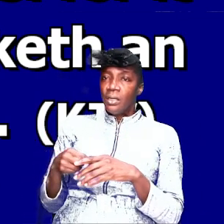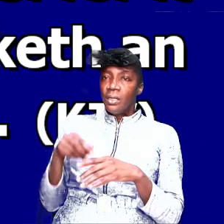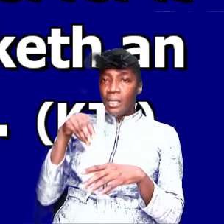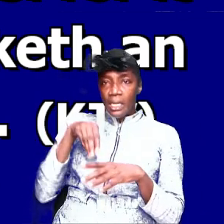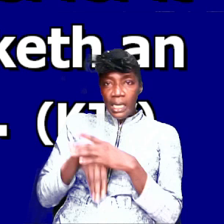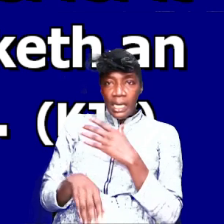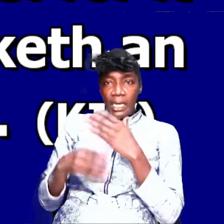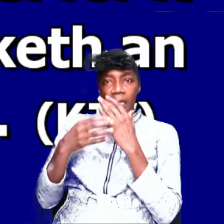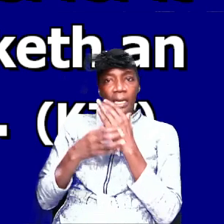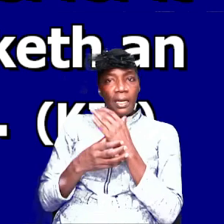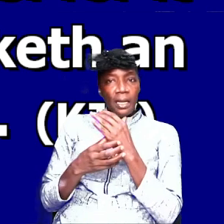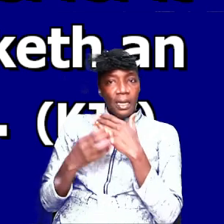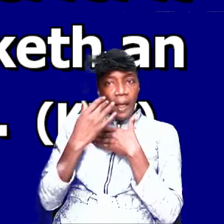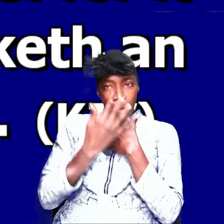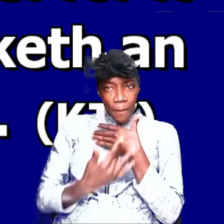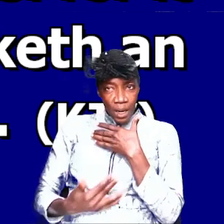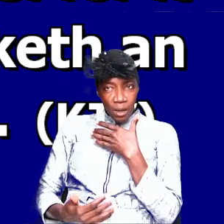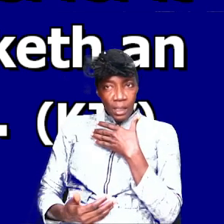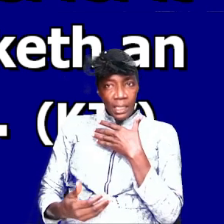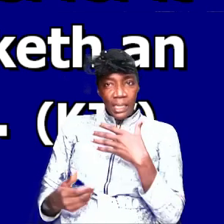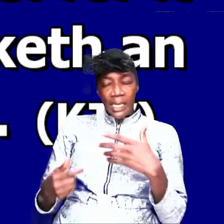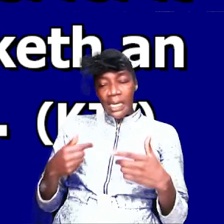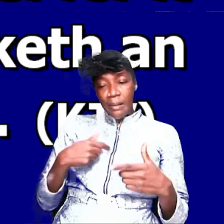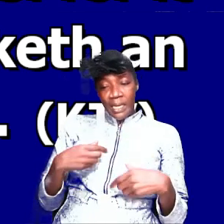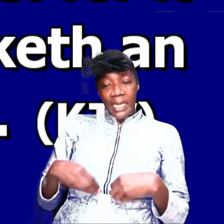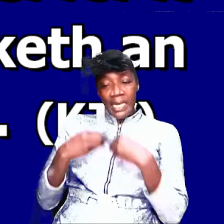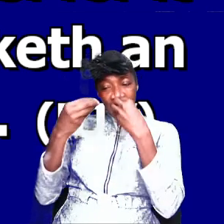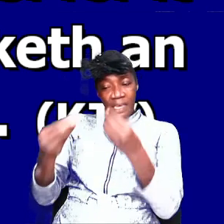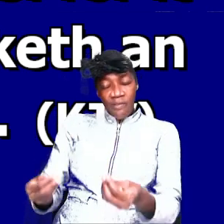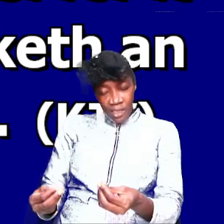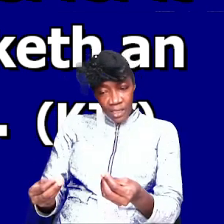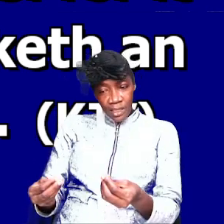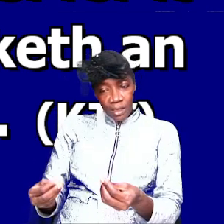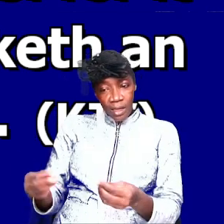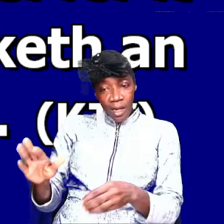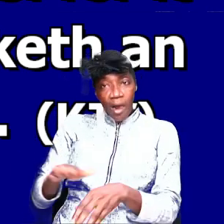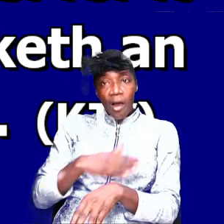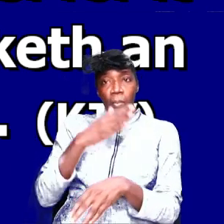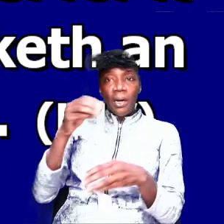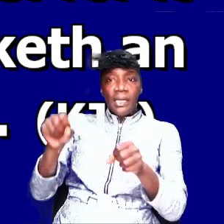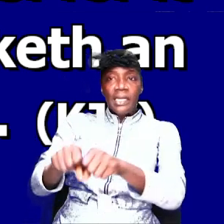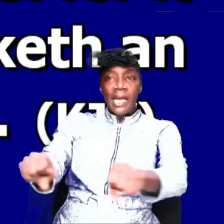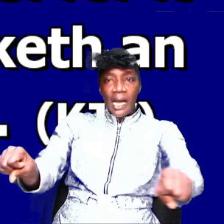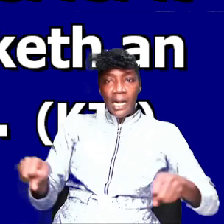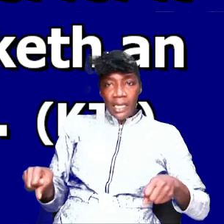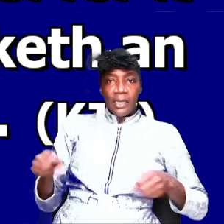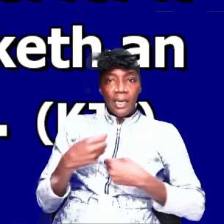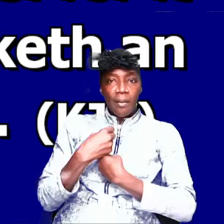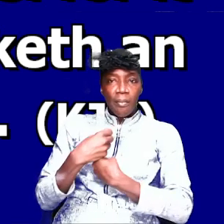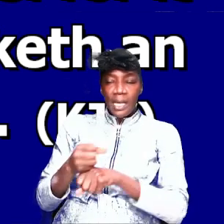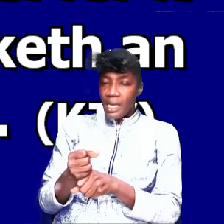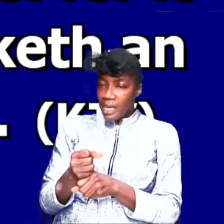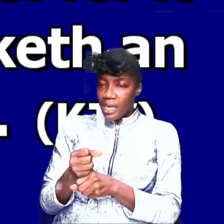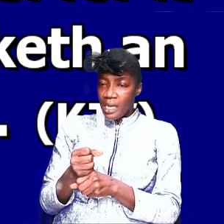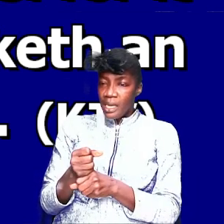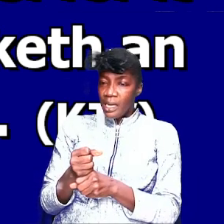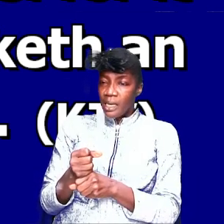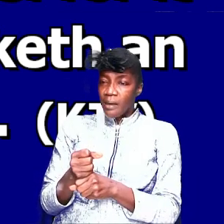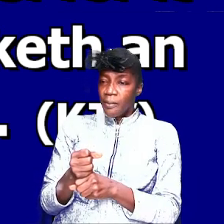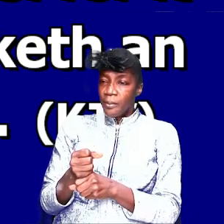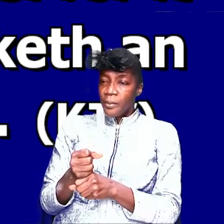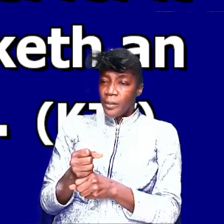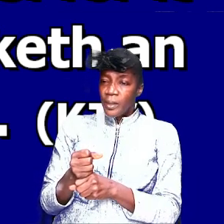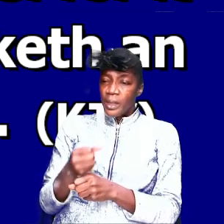is in the blood, and I have given it up on the altar to make an atonement for your